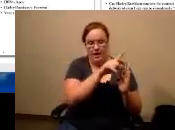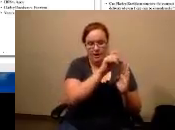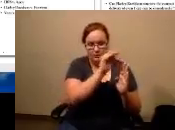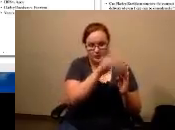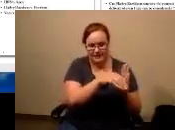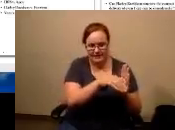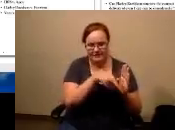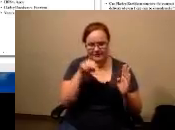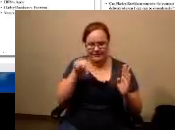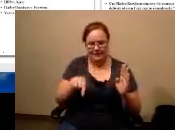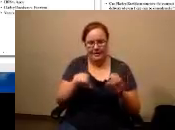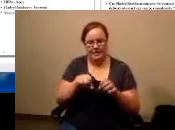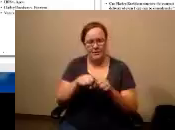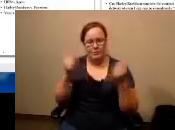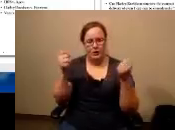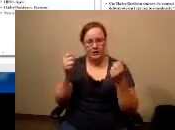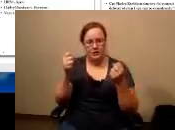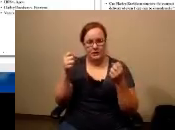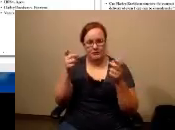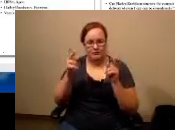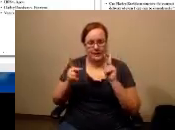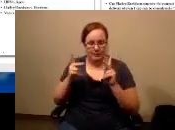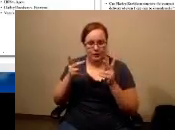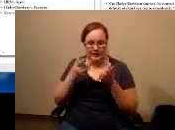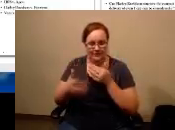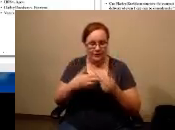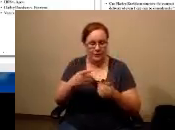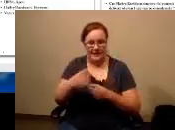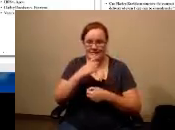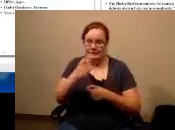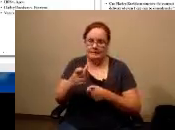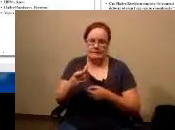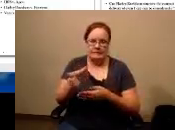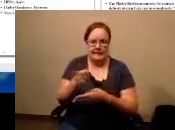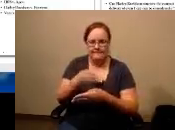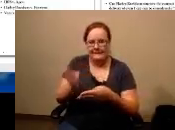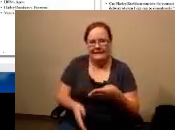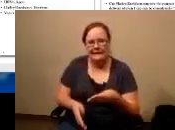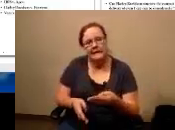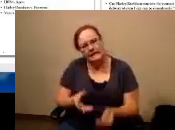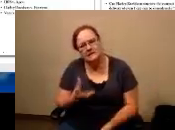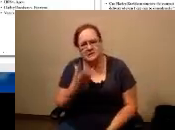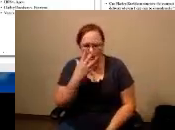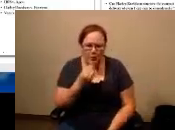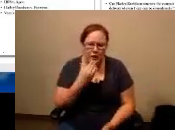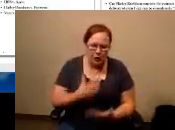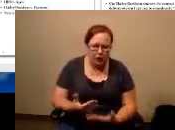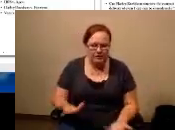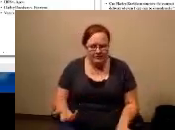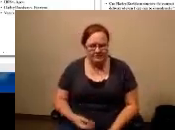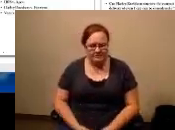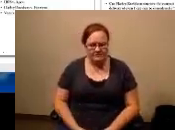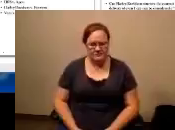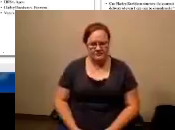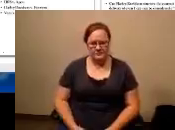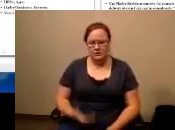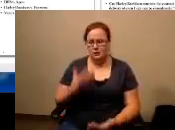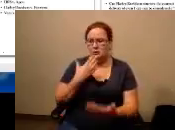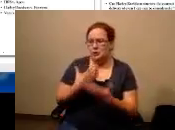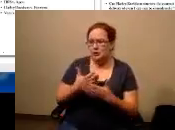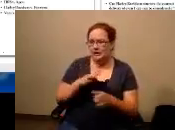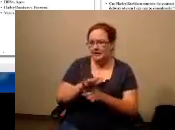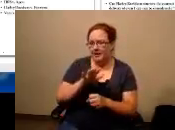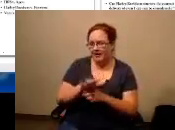the breaching party, though not complete, is pretty good. It's good enough that the non-breaching